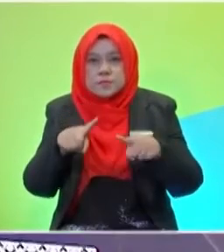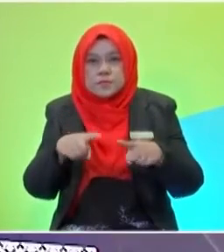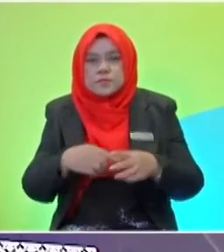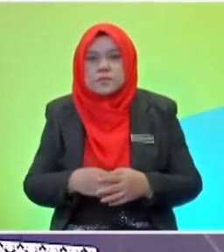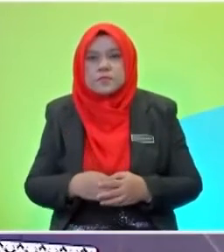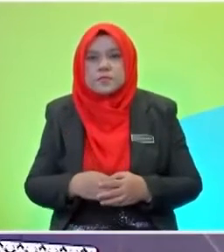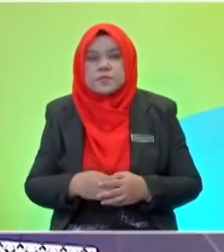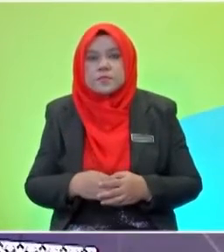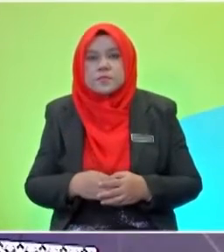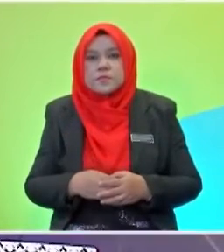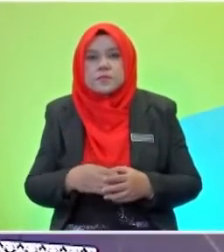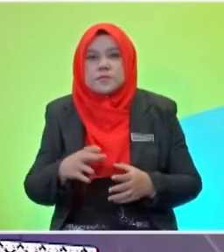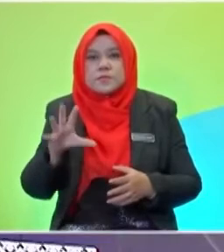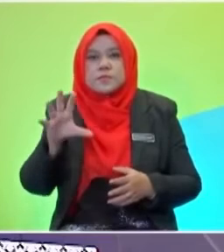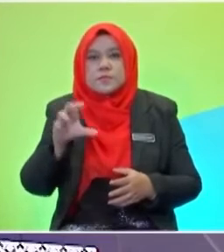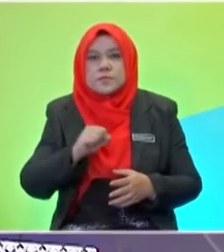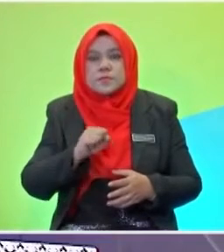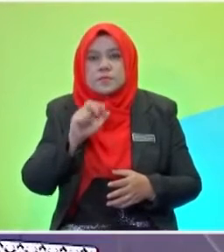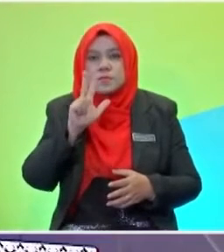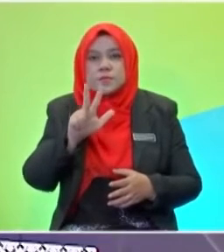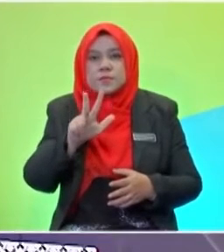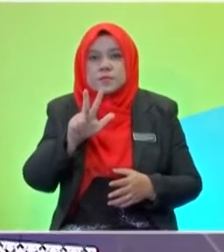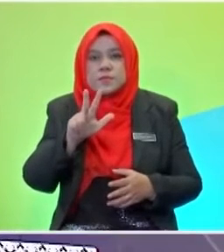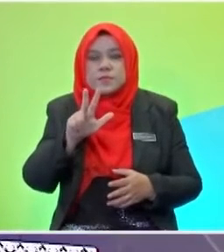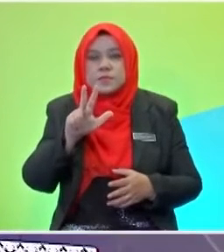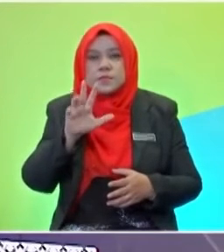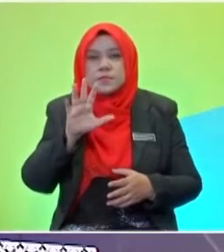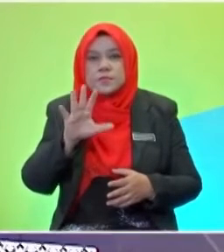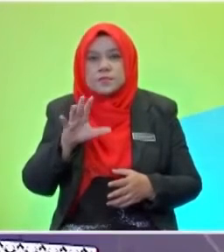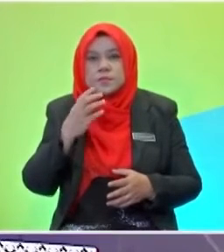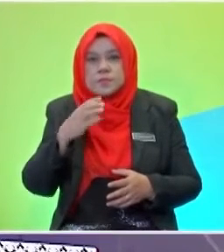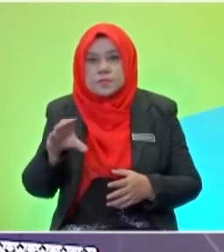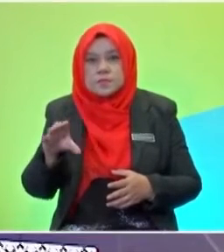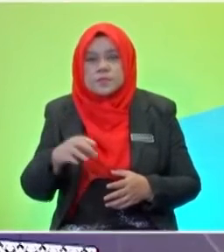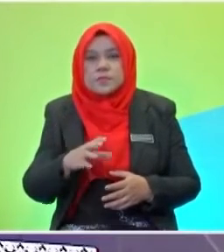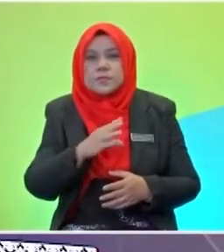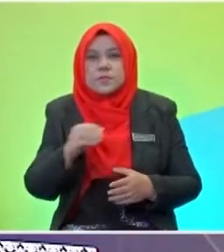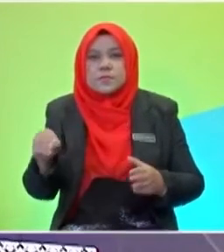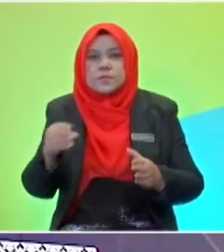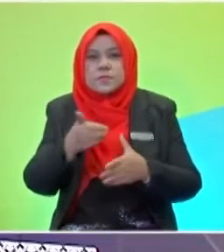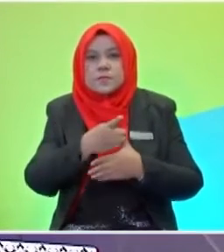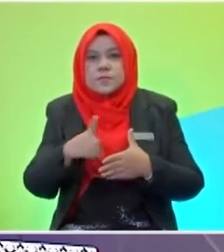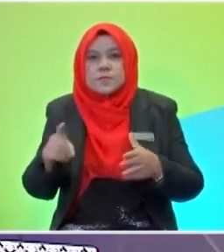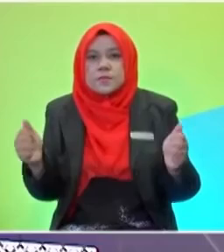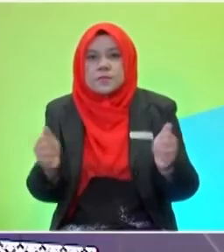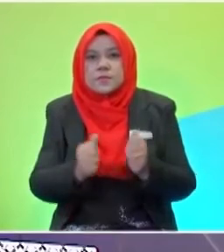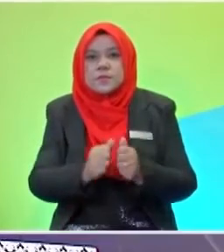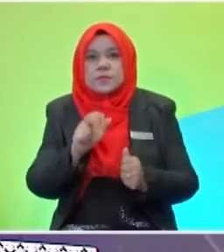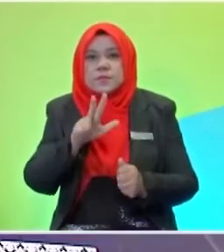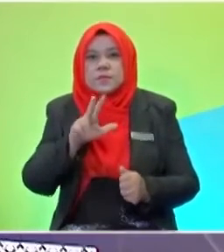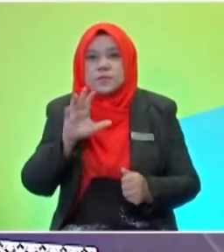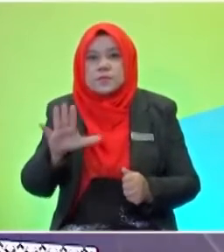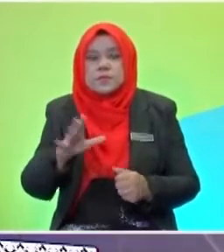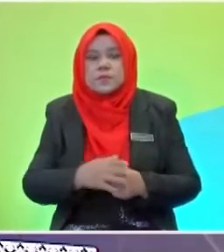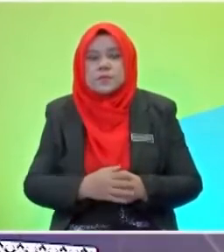do is, you have to take 3,500 or 3,500 and divide with 35. You can do it in